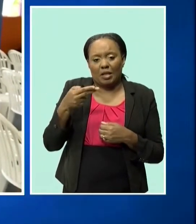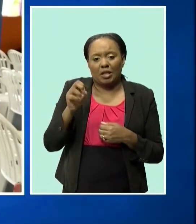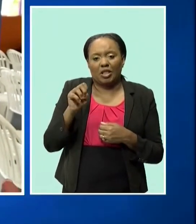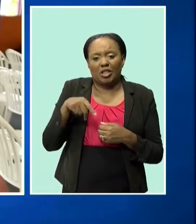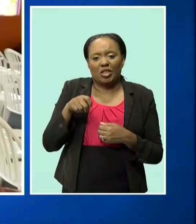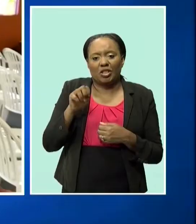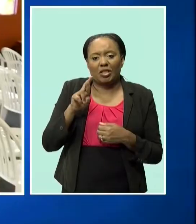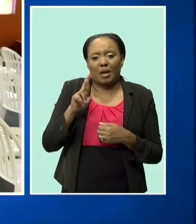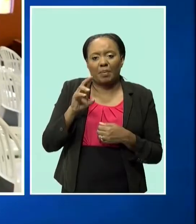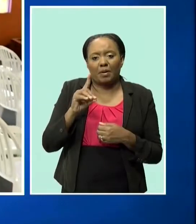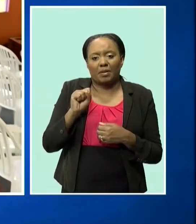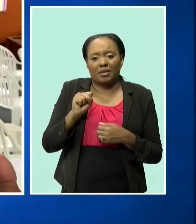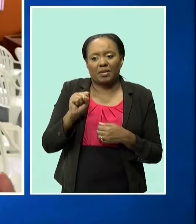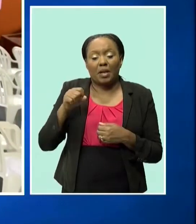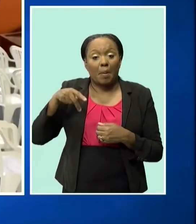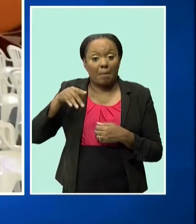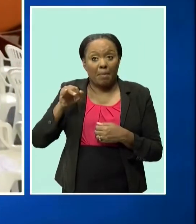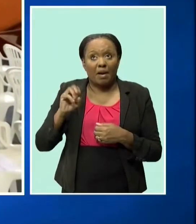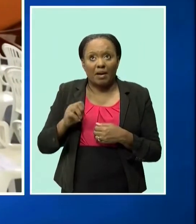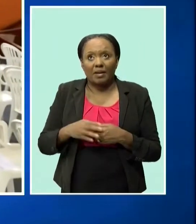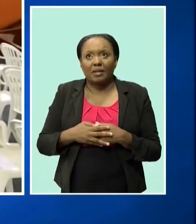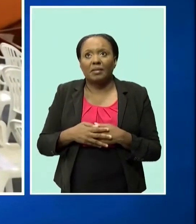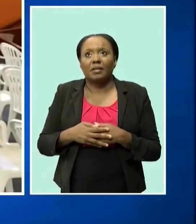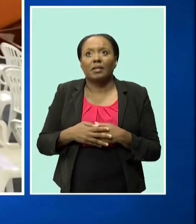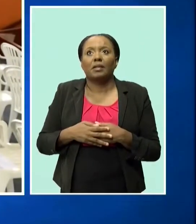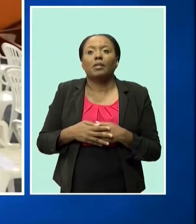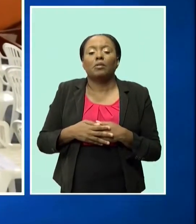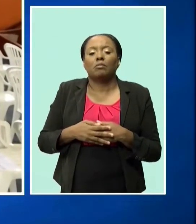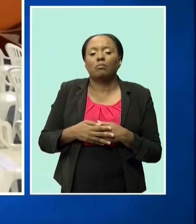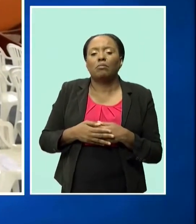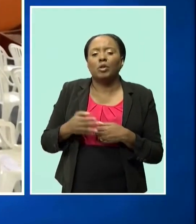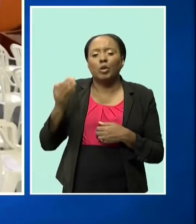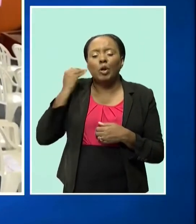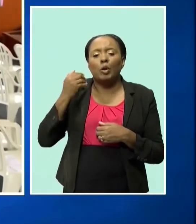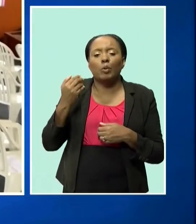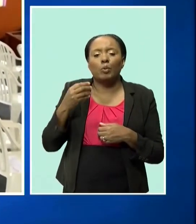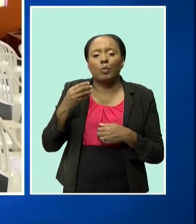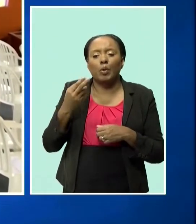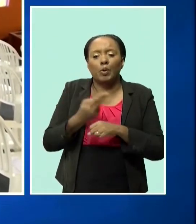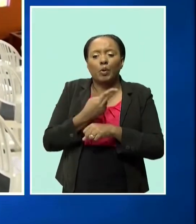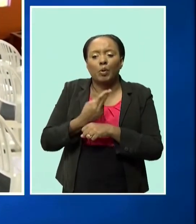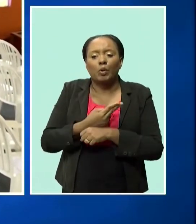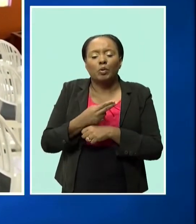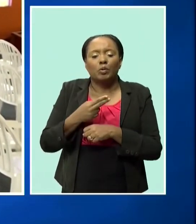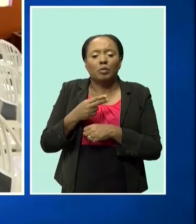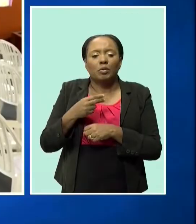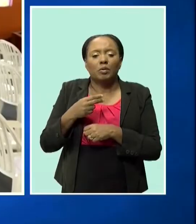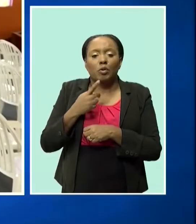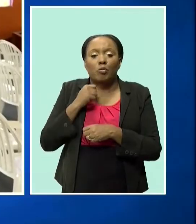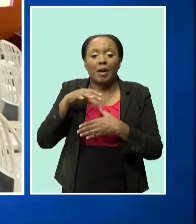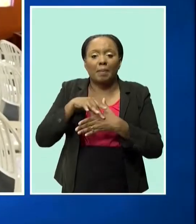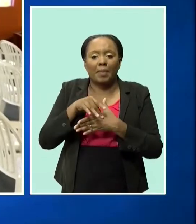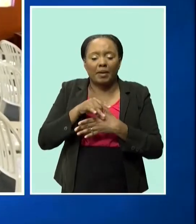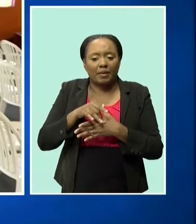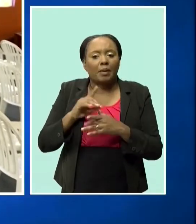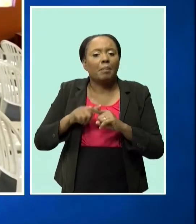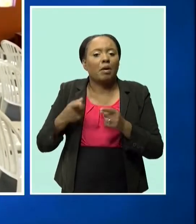meat, the red meat that was being used has been reduced and something else, healthier, lentils have been